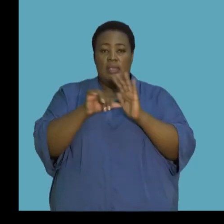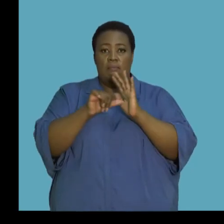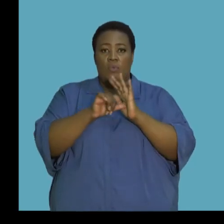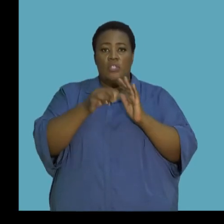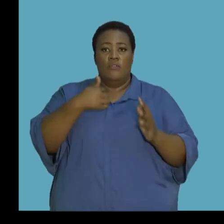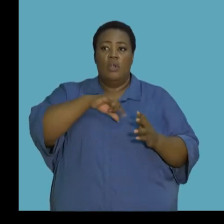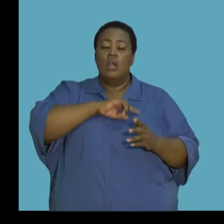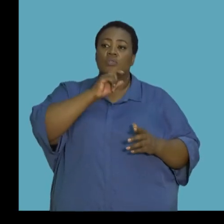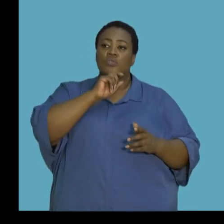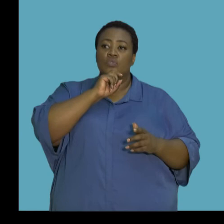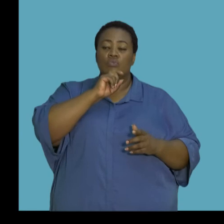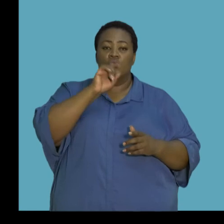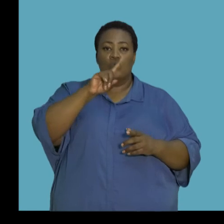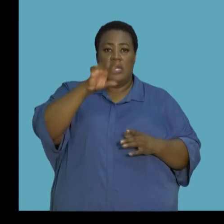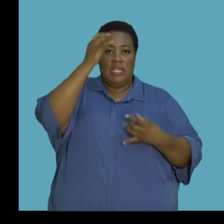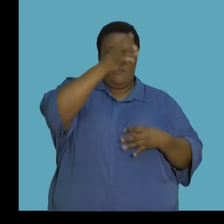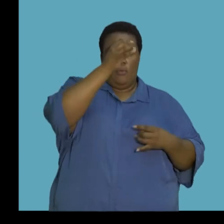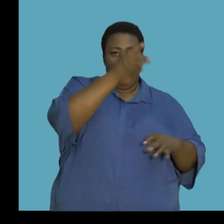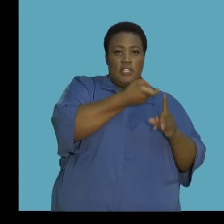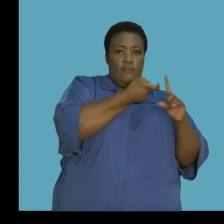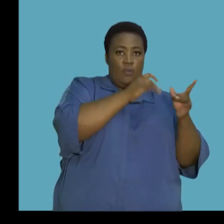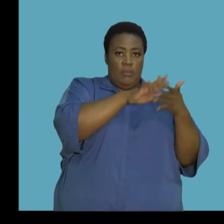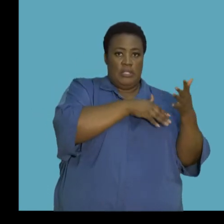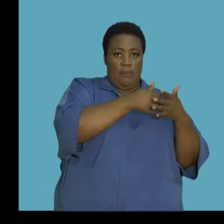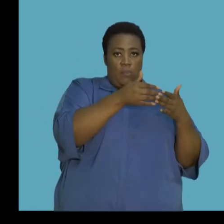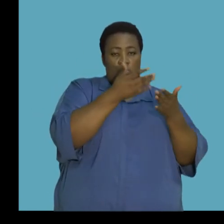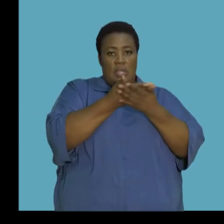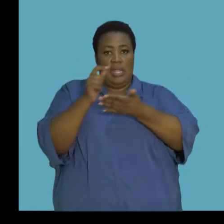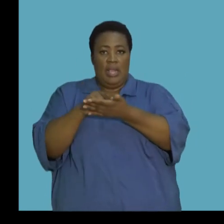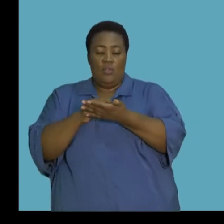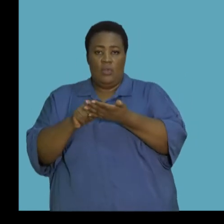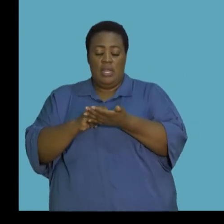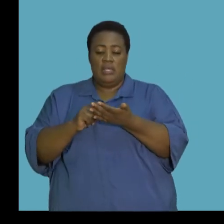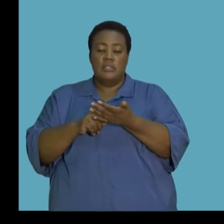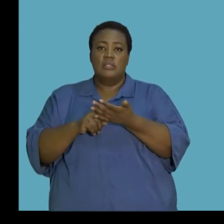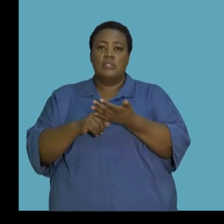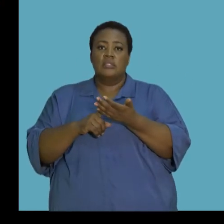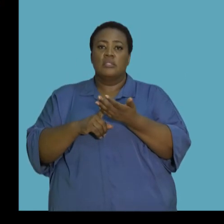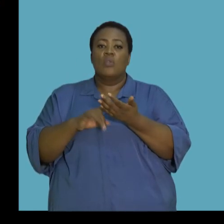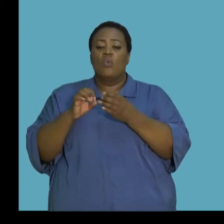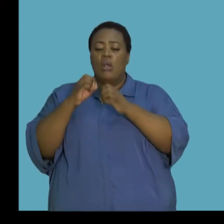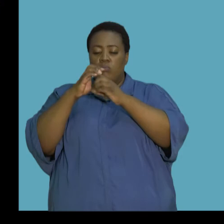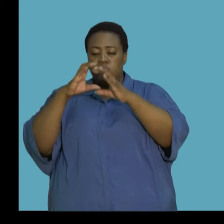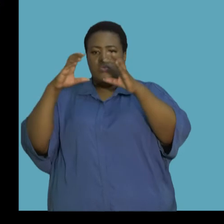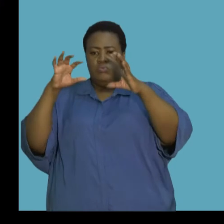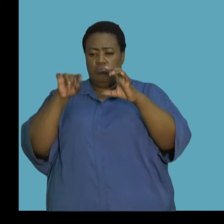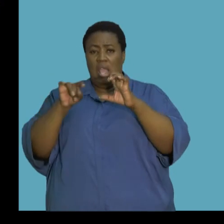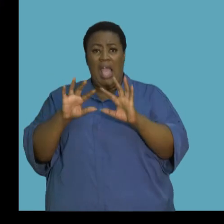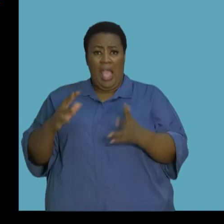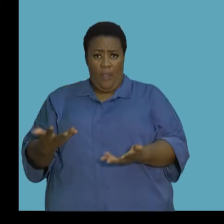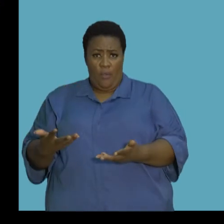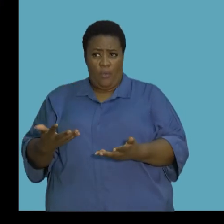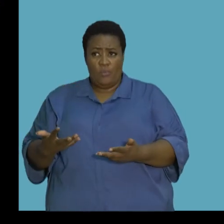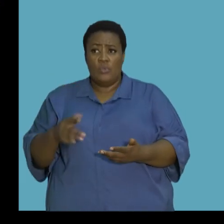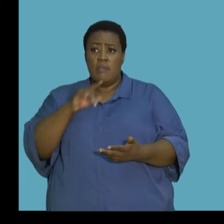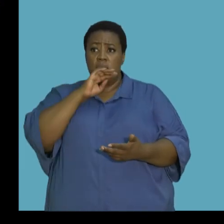means that it's important for us to be able to use information from the data table to calculate exactly the diameters. And in